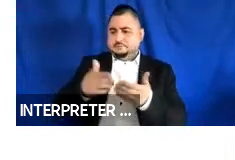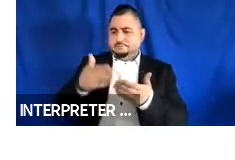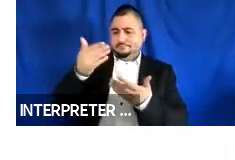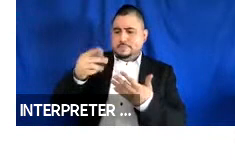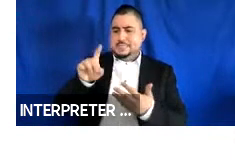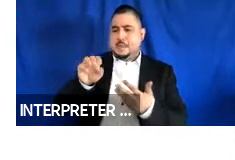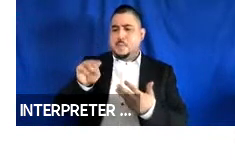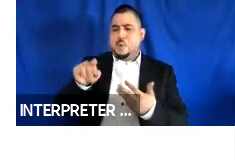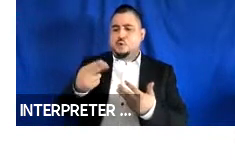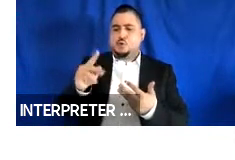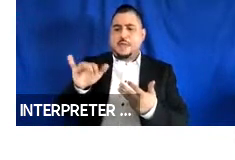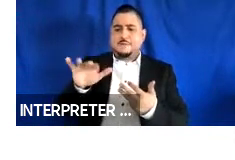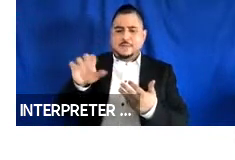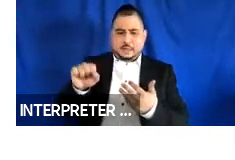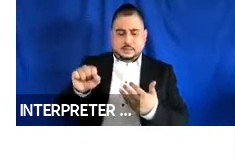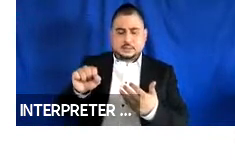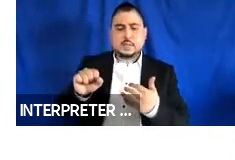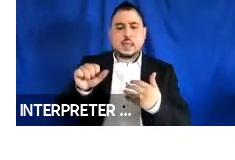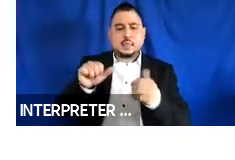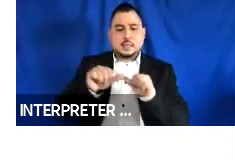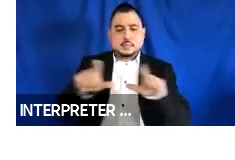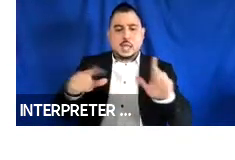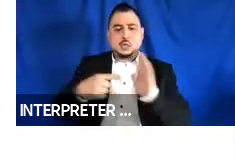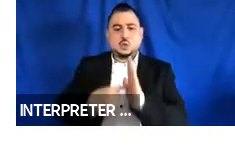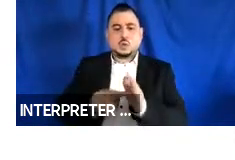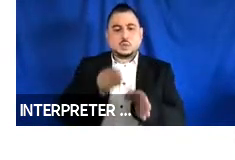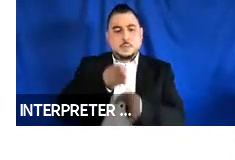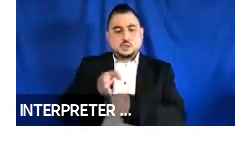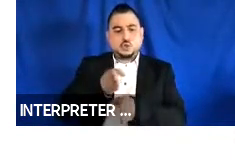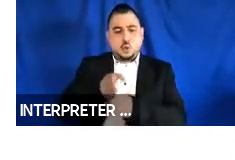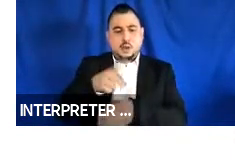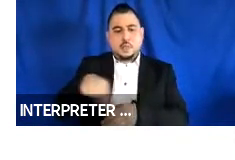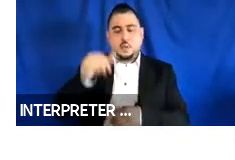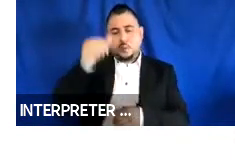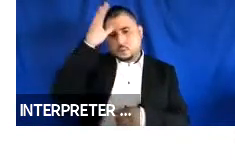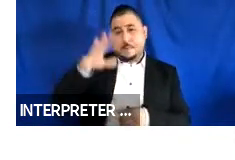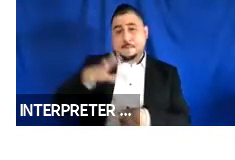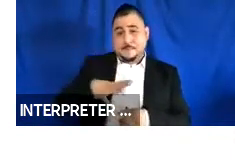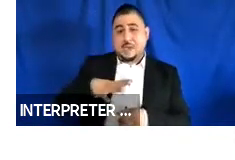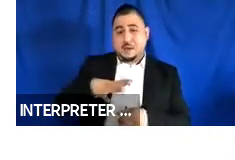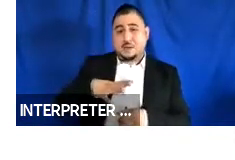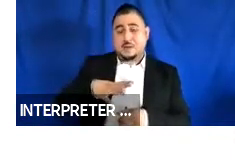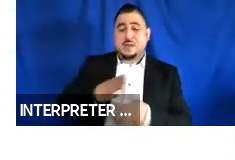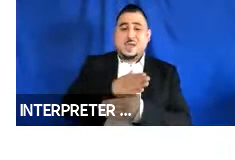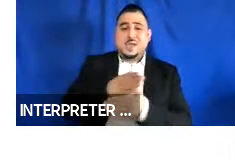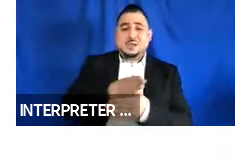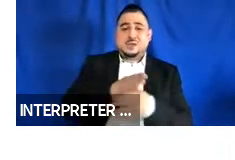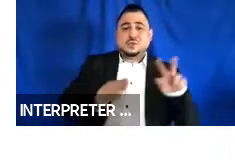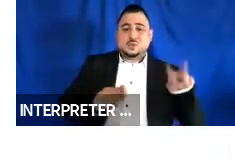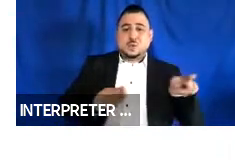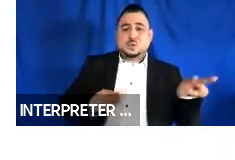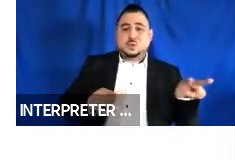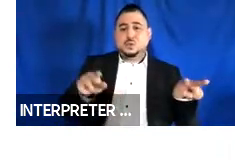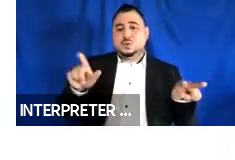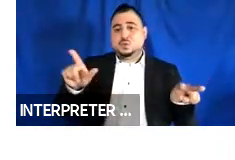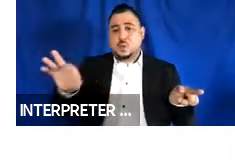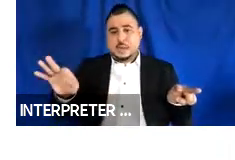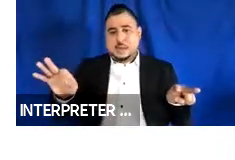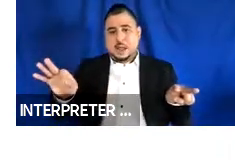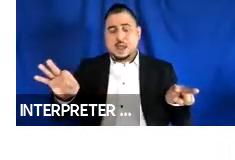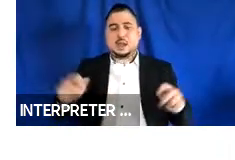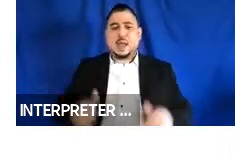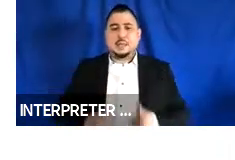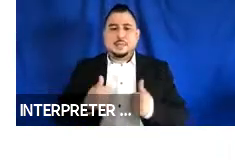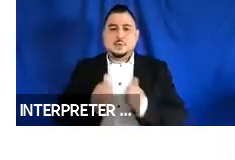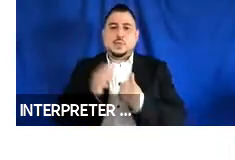characteristics? As this slide shows, the majority were male in the age range of 22 to 29 years old and resided with